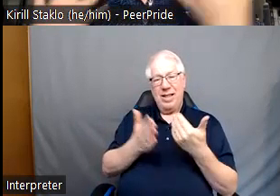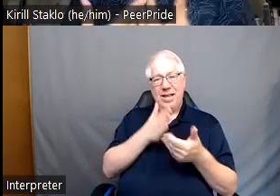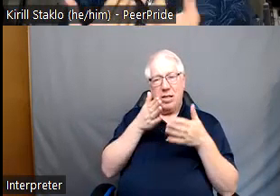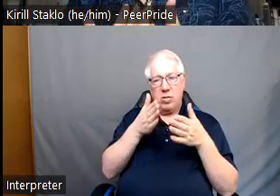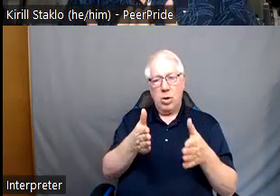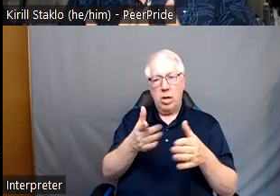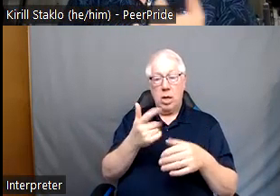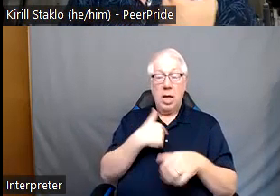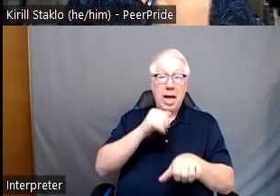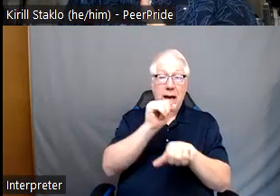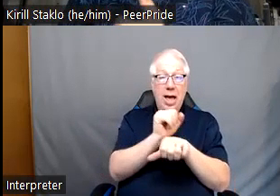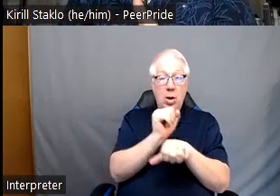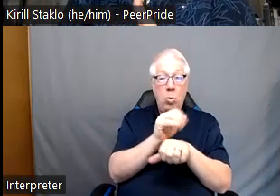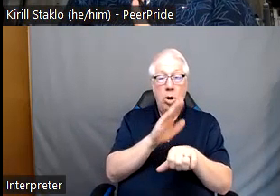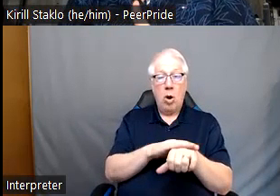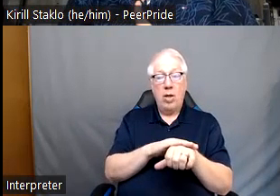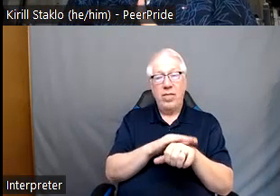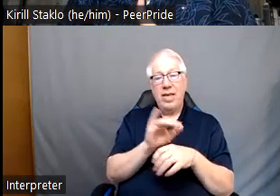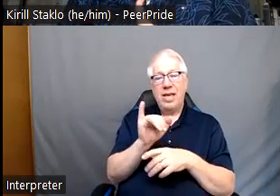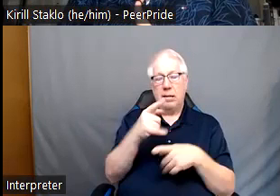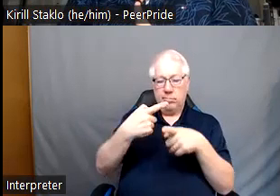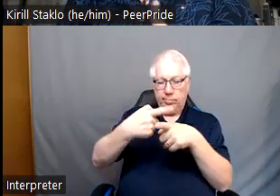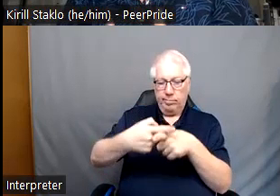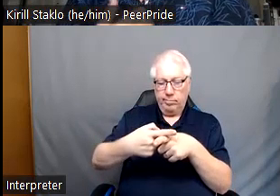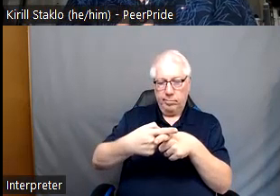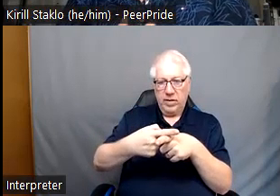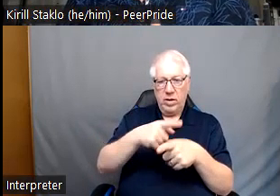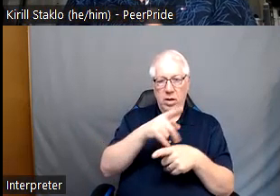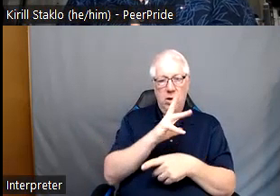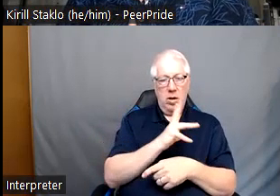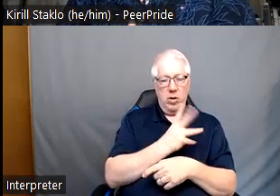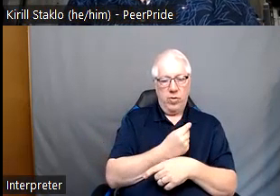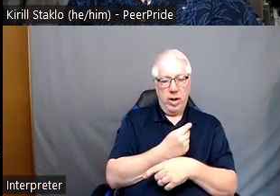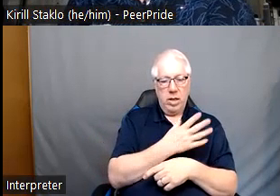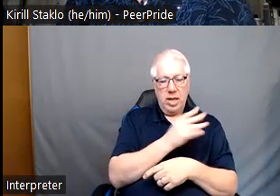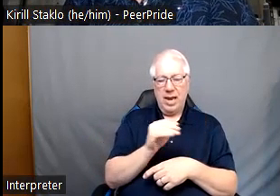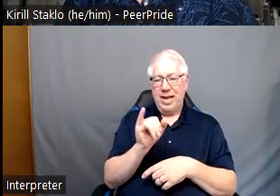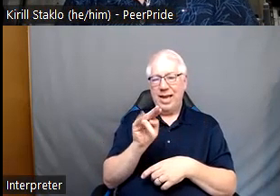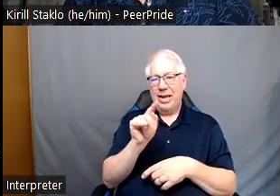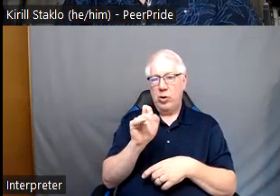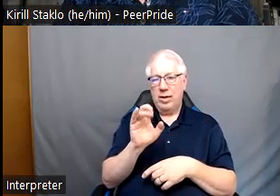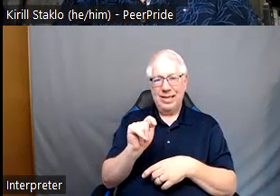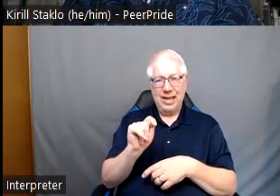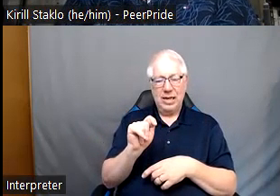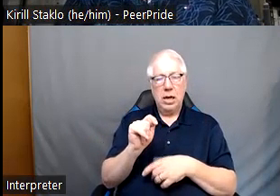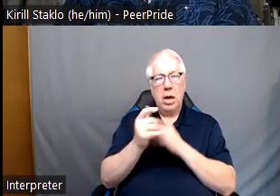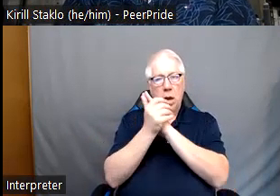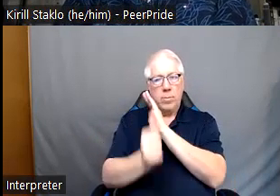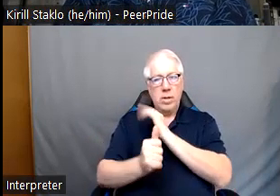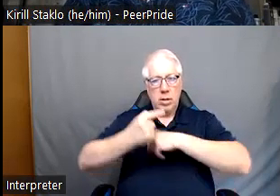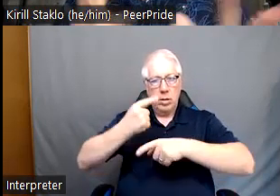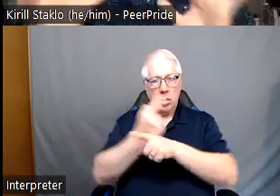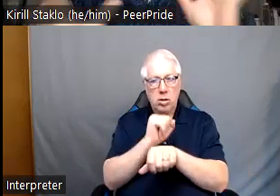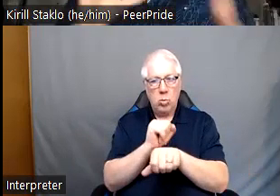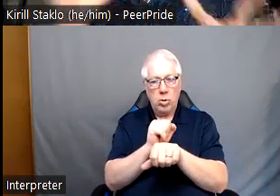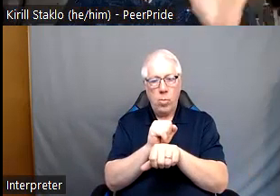because I work on the intersections of trans and intersex competency and justice work.